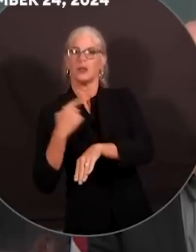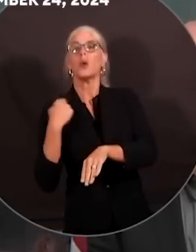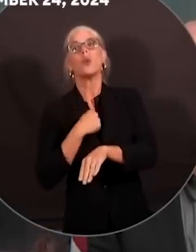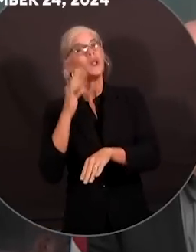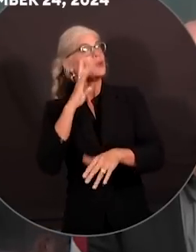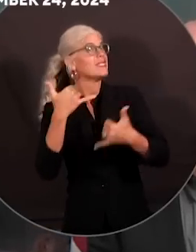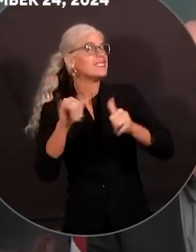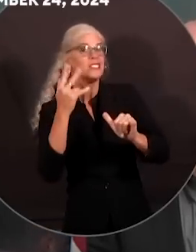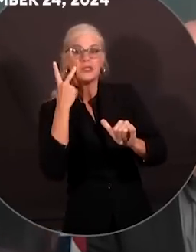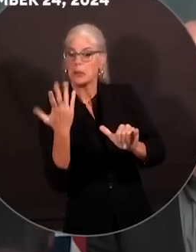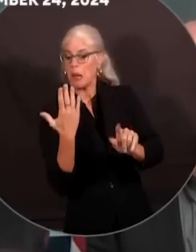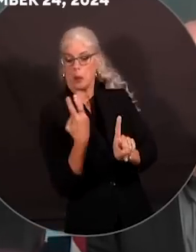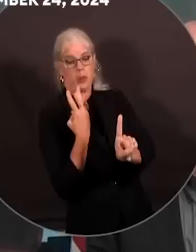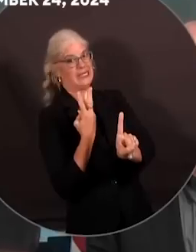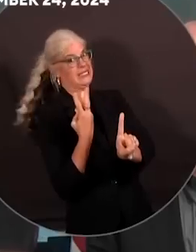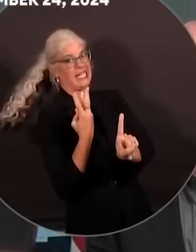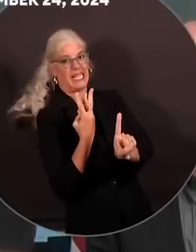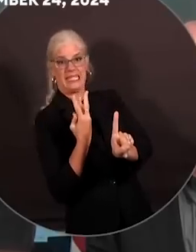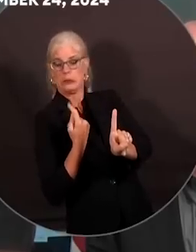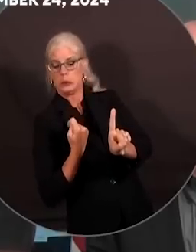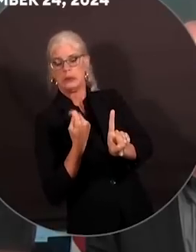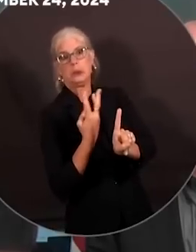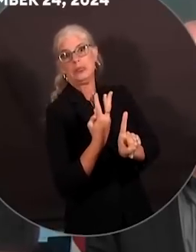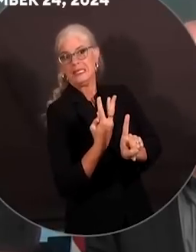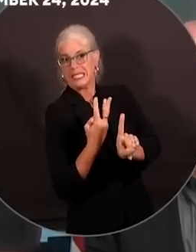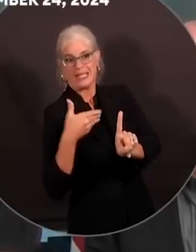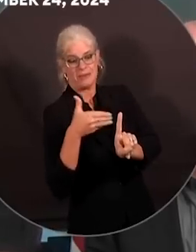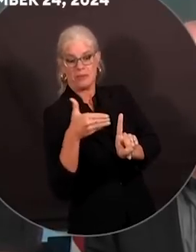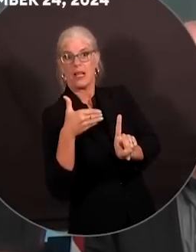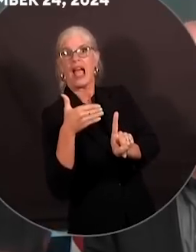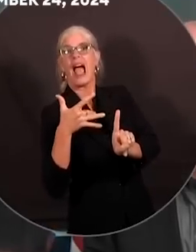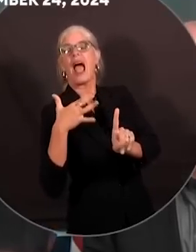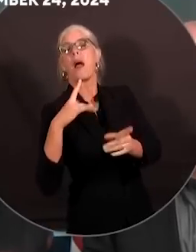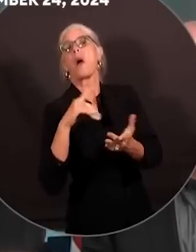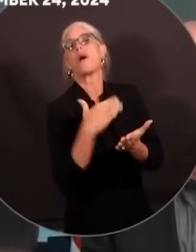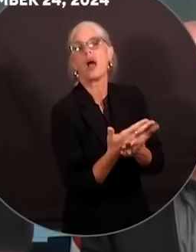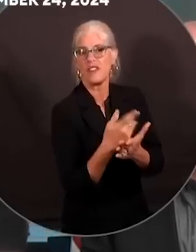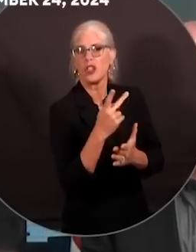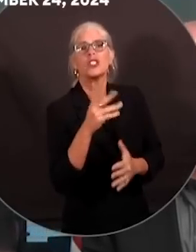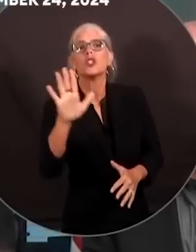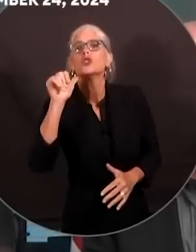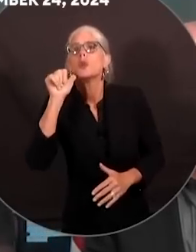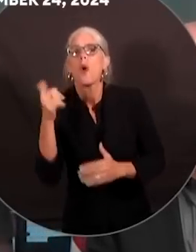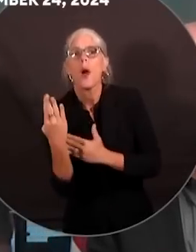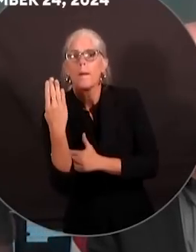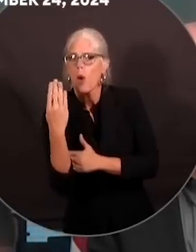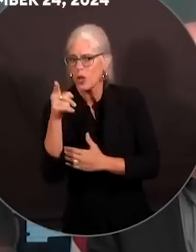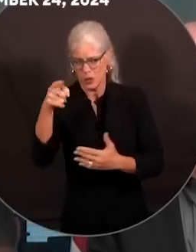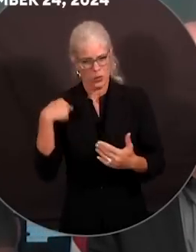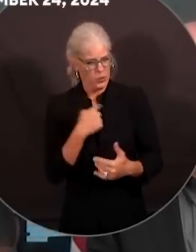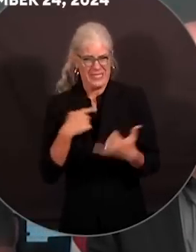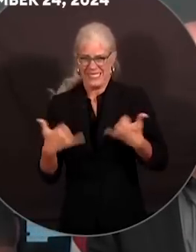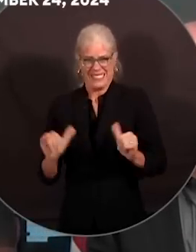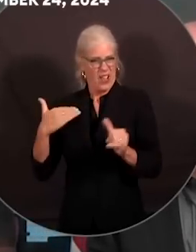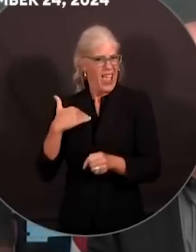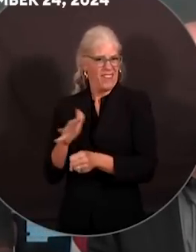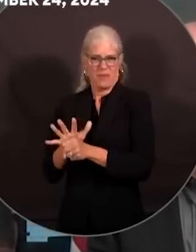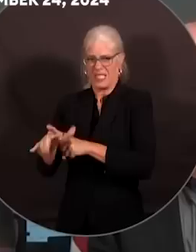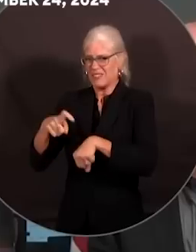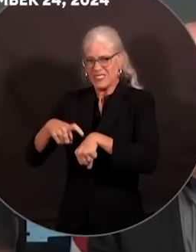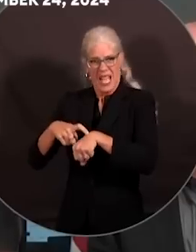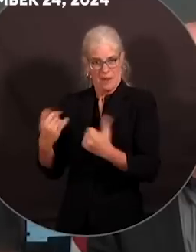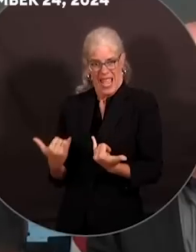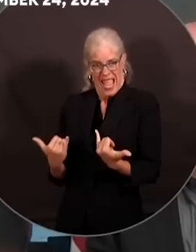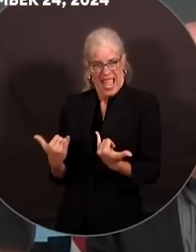of today, and probably even into tomorrow morning, you're going to have opportunities. And look, this formation may